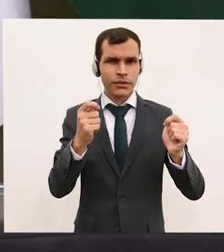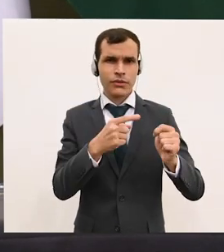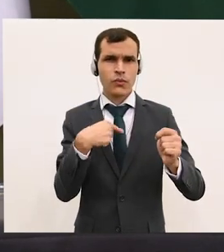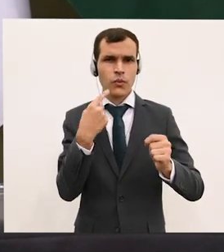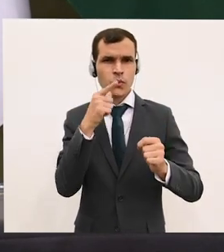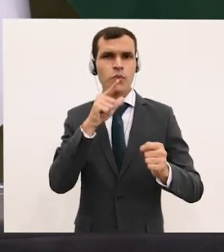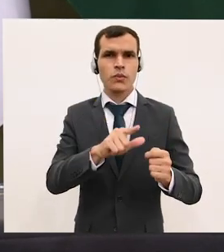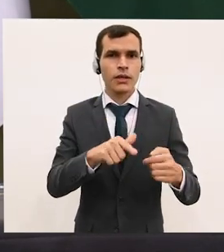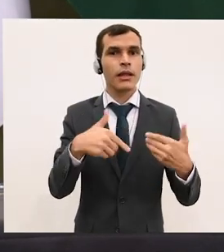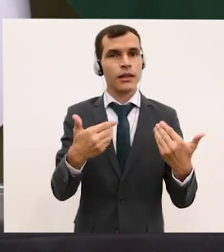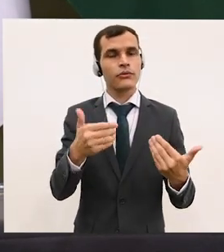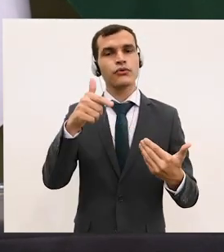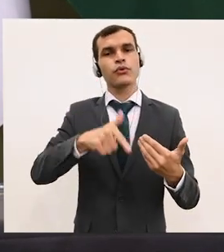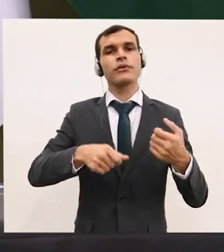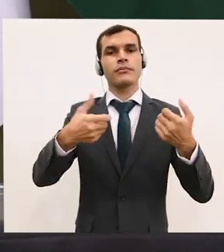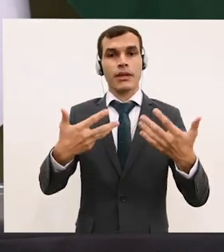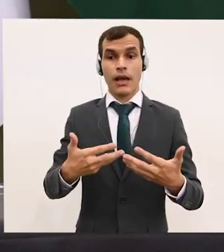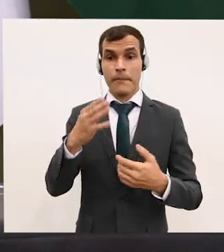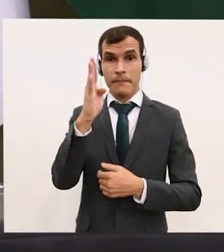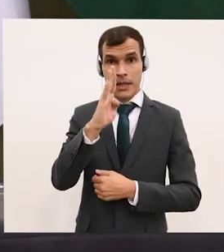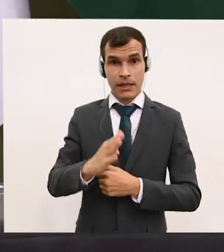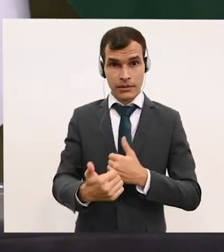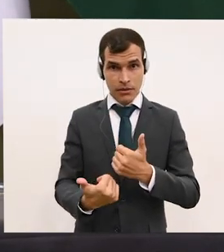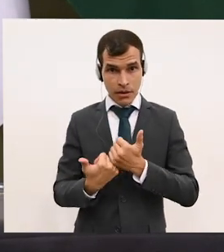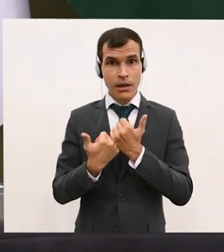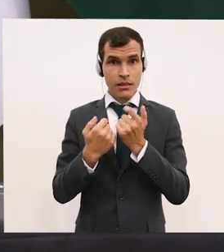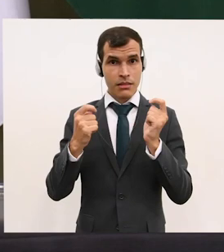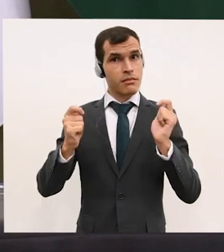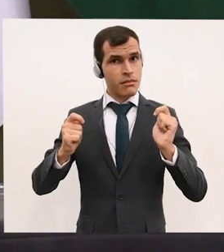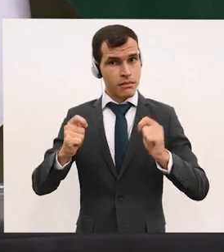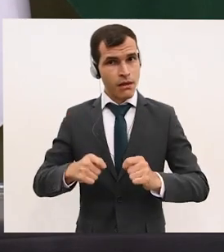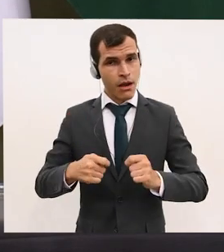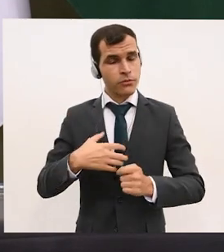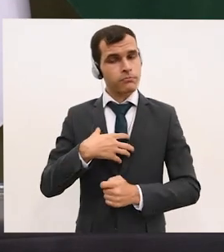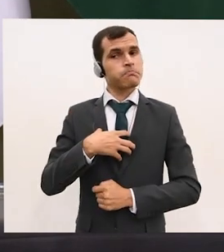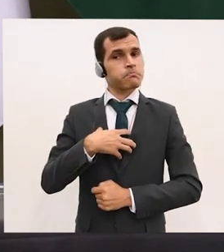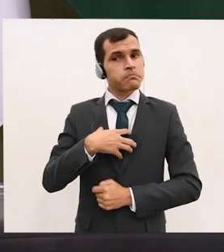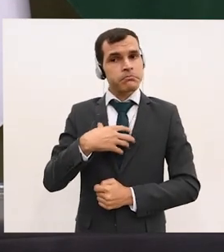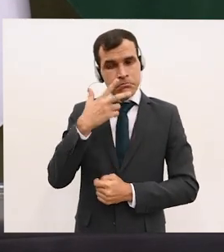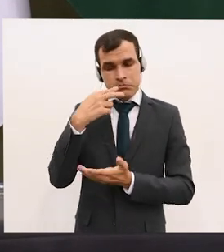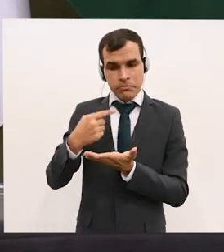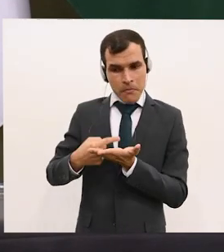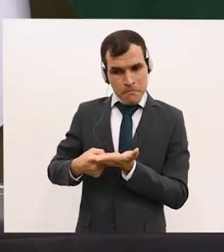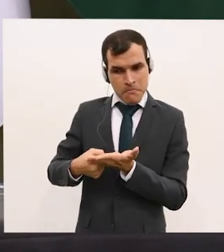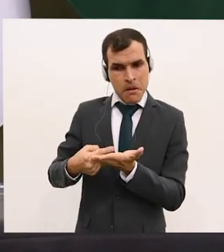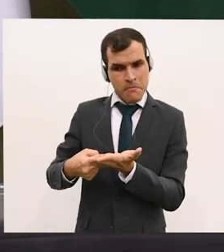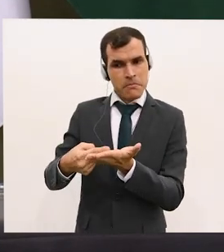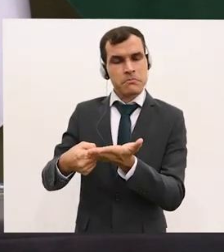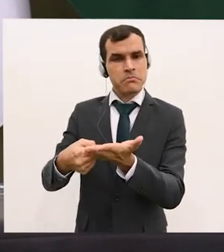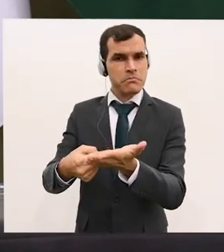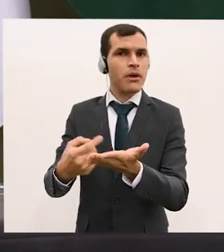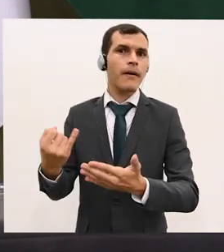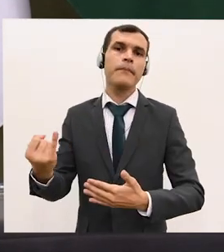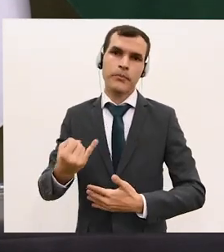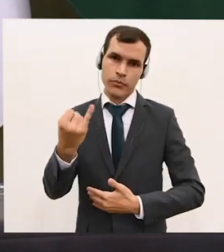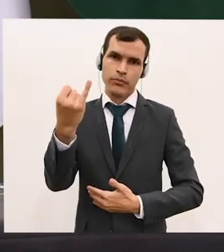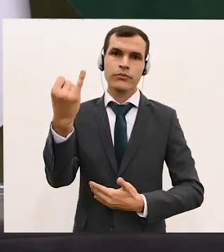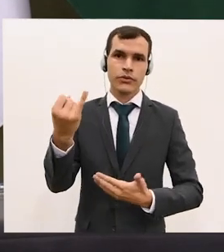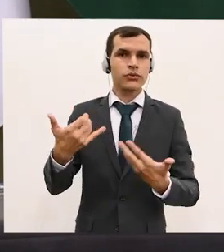on some of these issues, I think, will be critically important. So in short, I just want to say that,